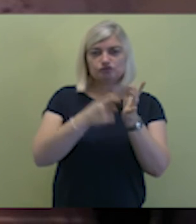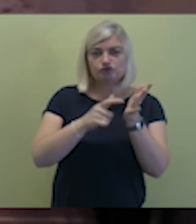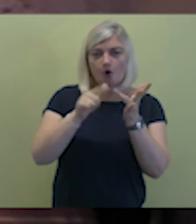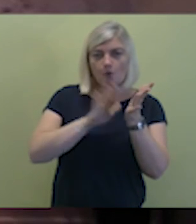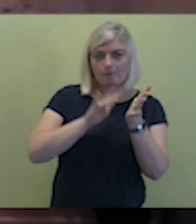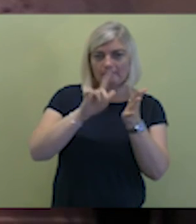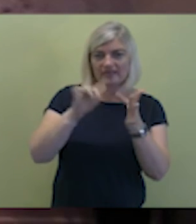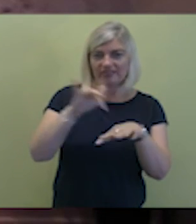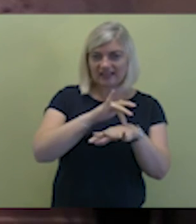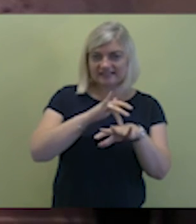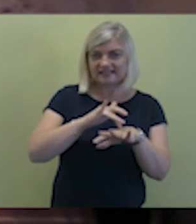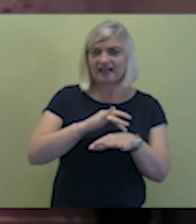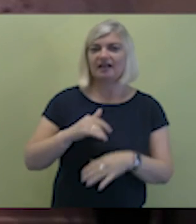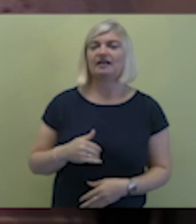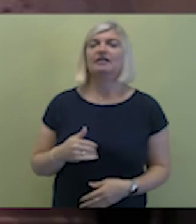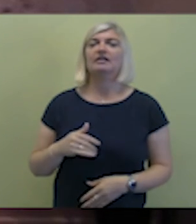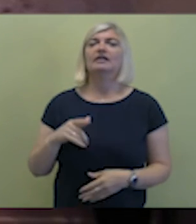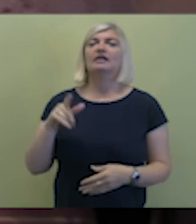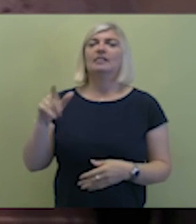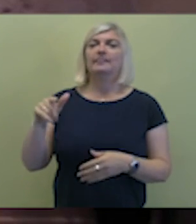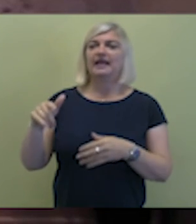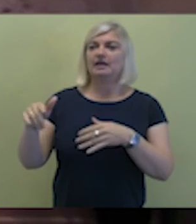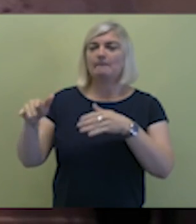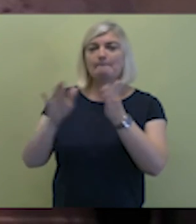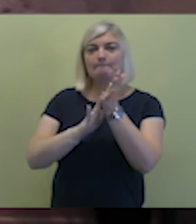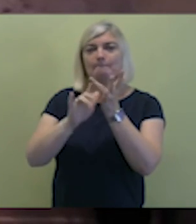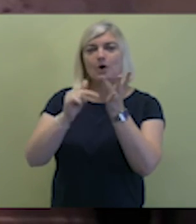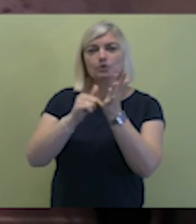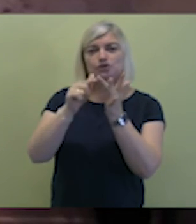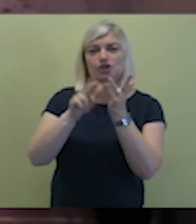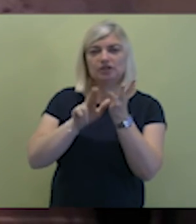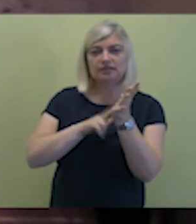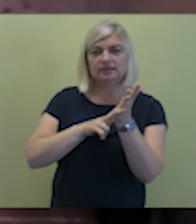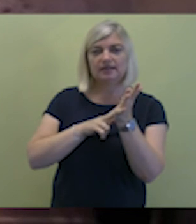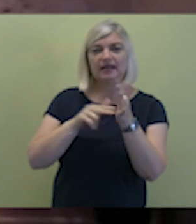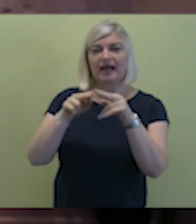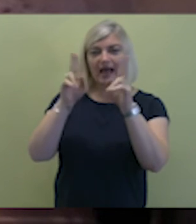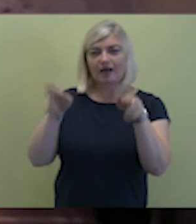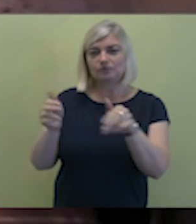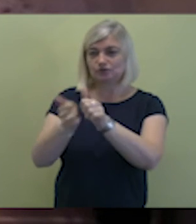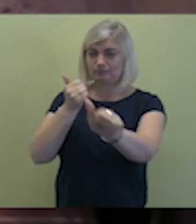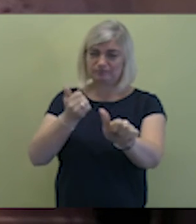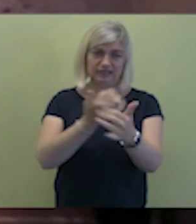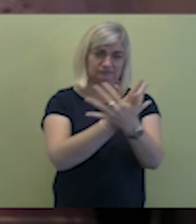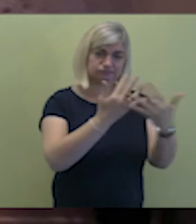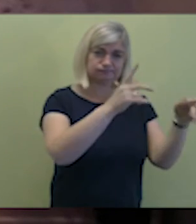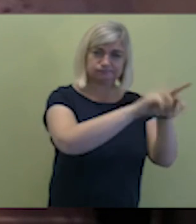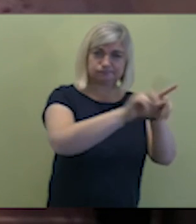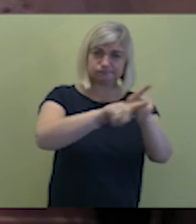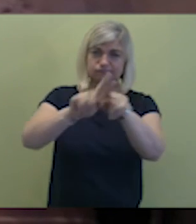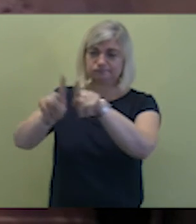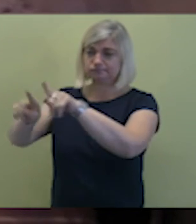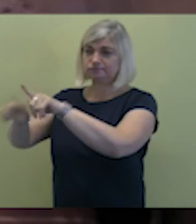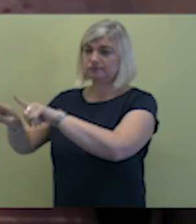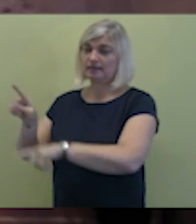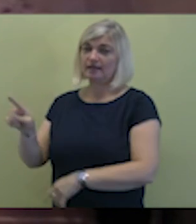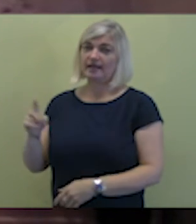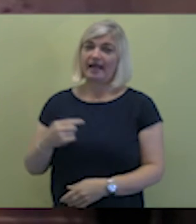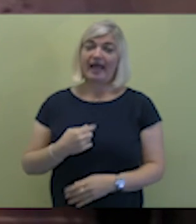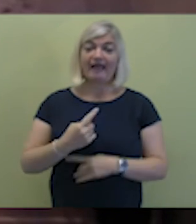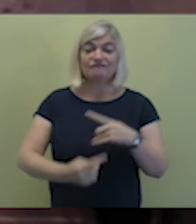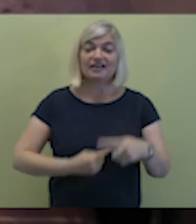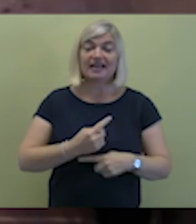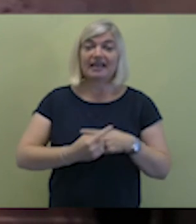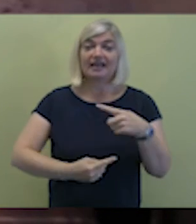Theatre, Rosie Kay Company and Motion House Company. So we don't often know from one year to the next what's going to be